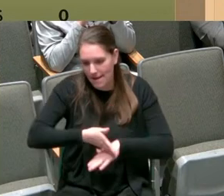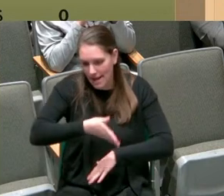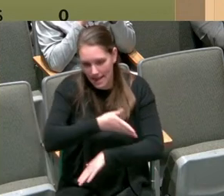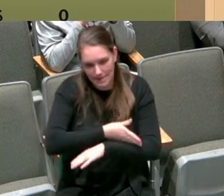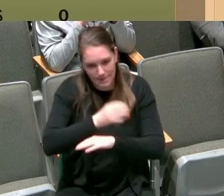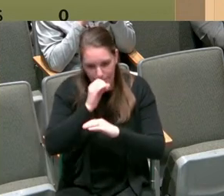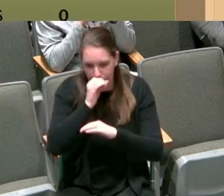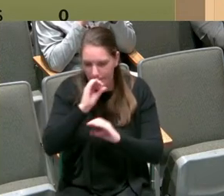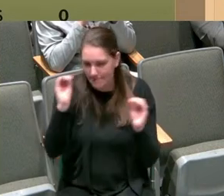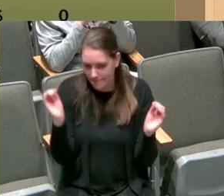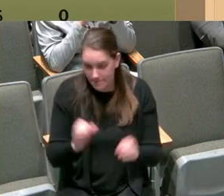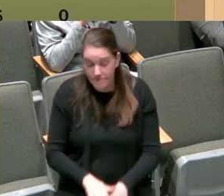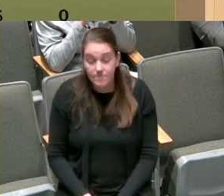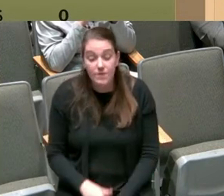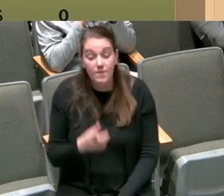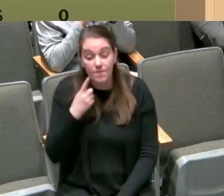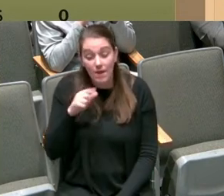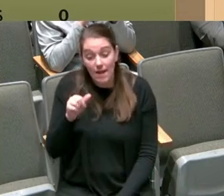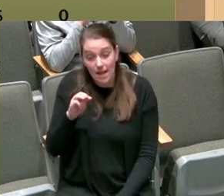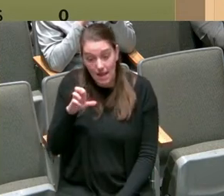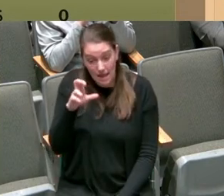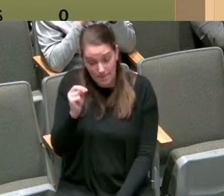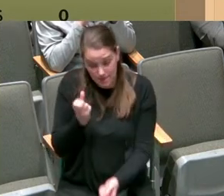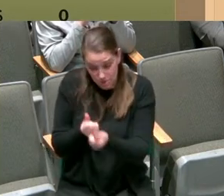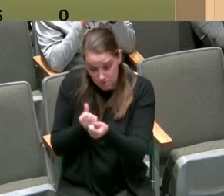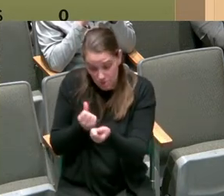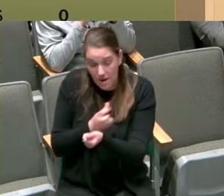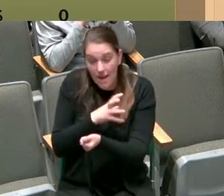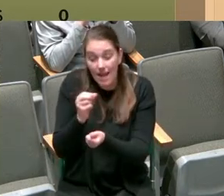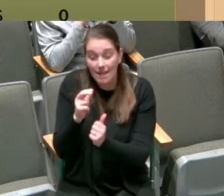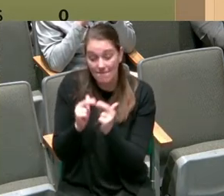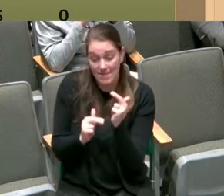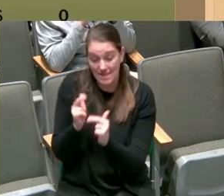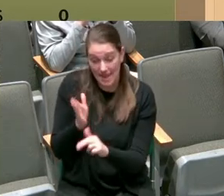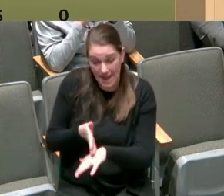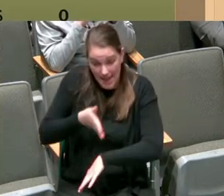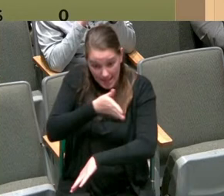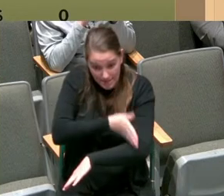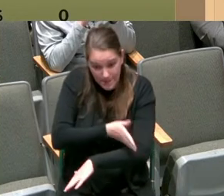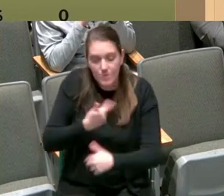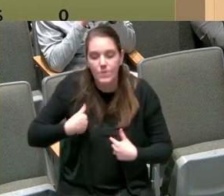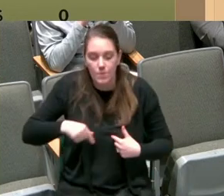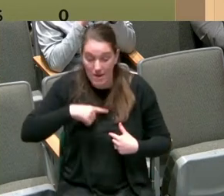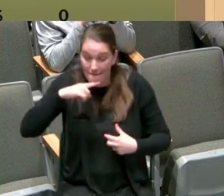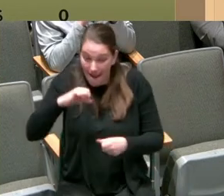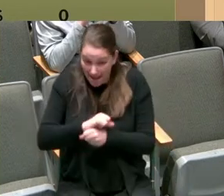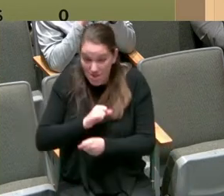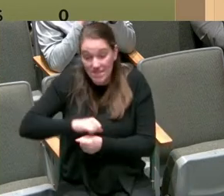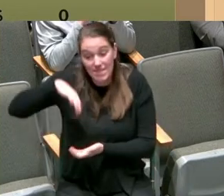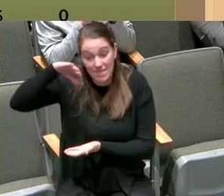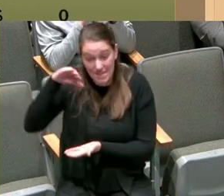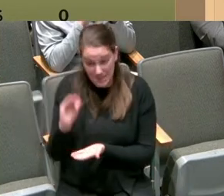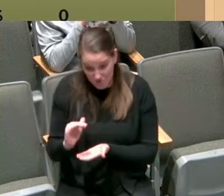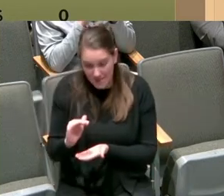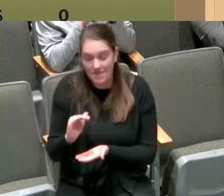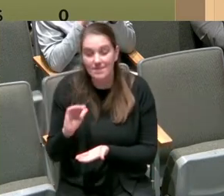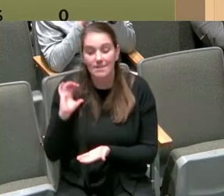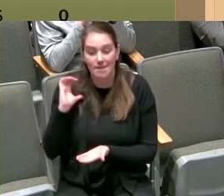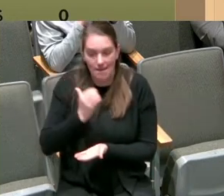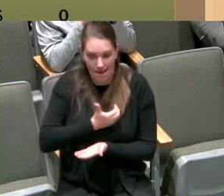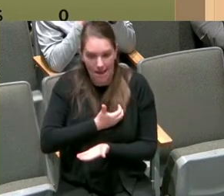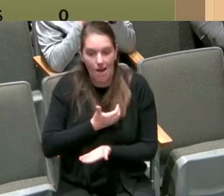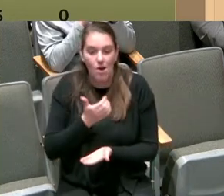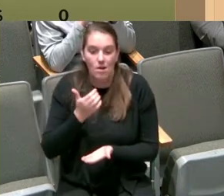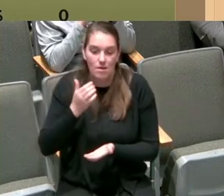and for administrative support and facility enhancements we are actually decreasing the extraordinary